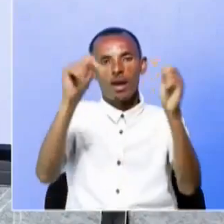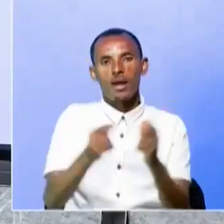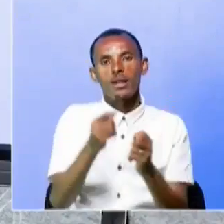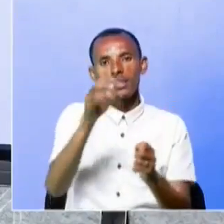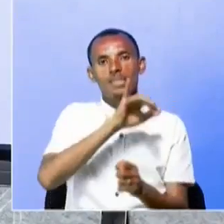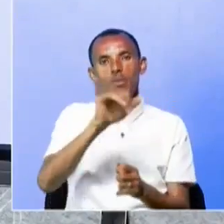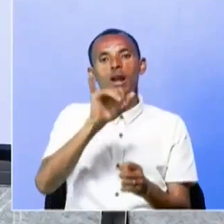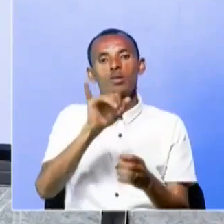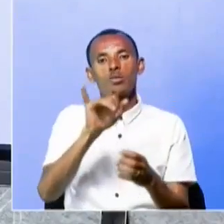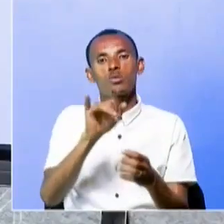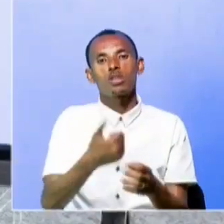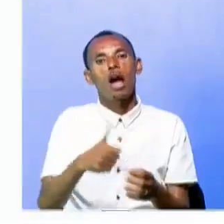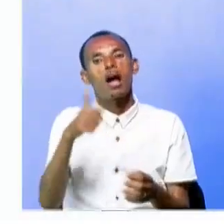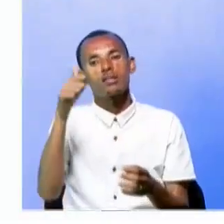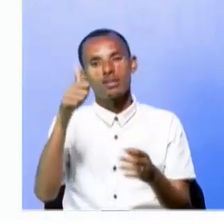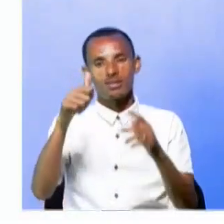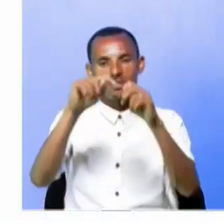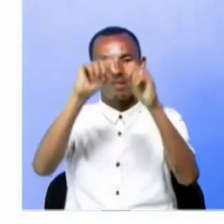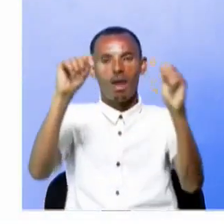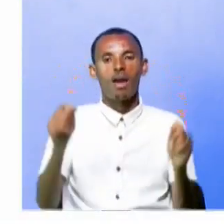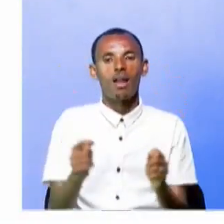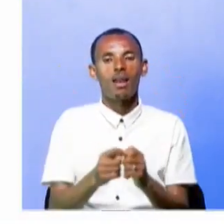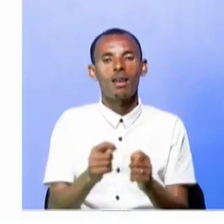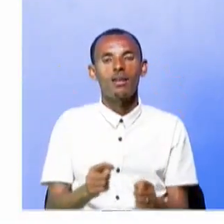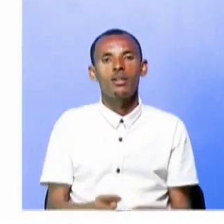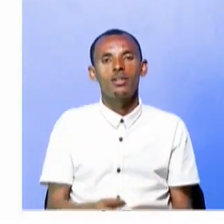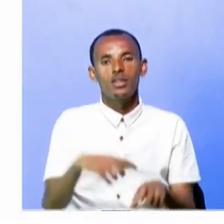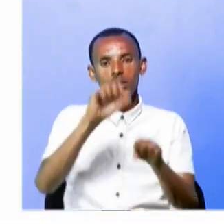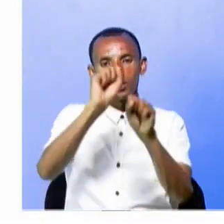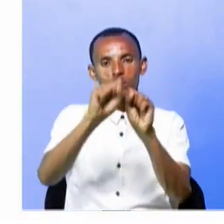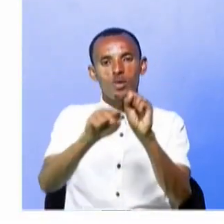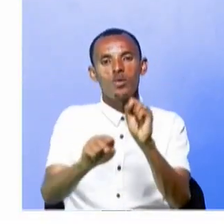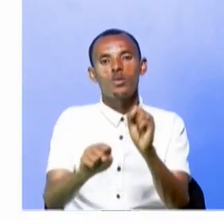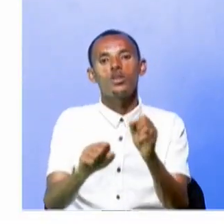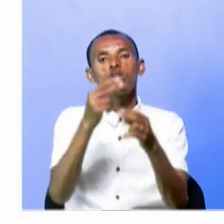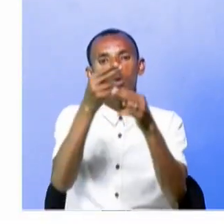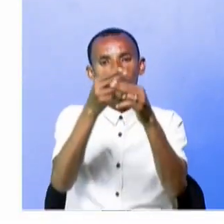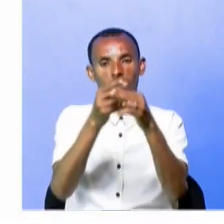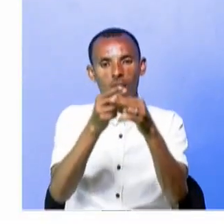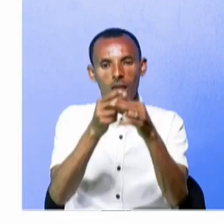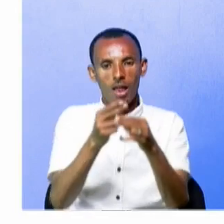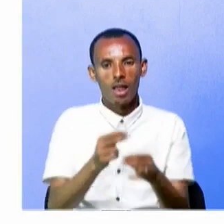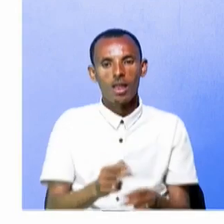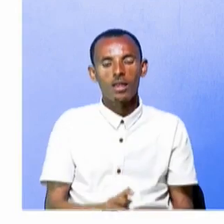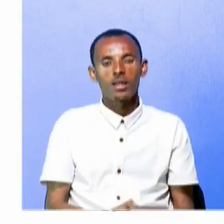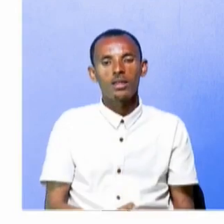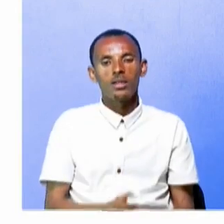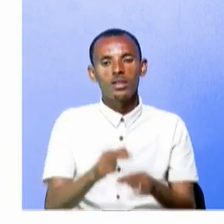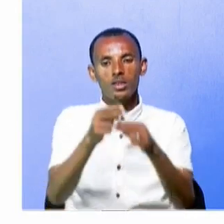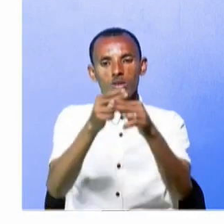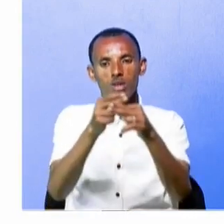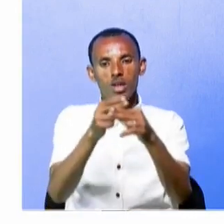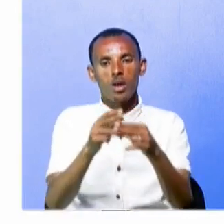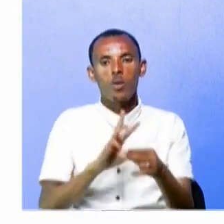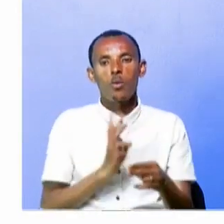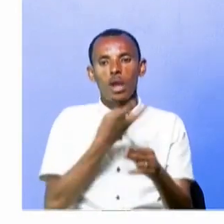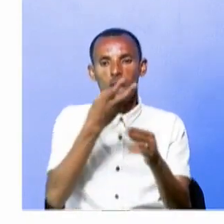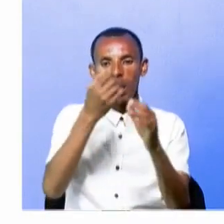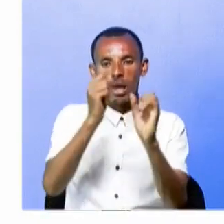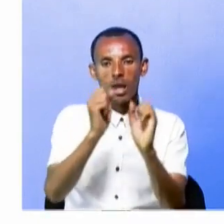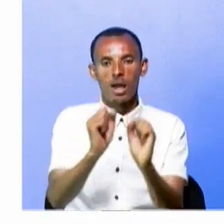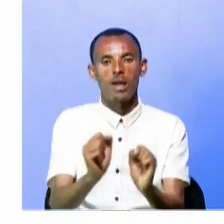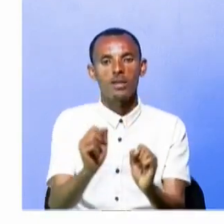similar to the other triangles, right? So shortly, we can say